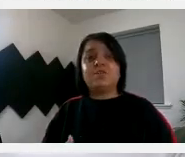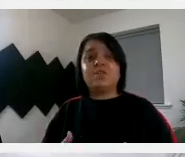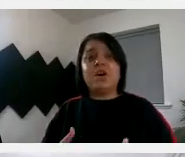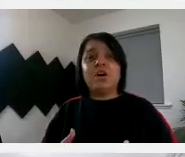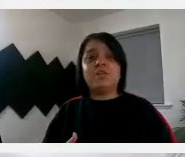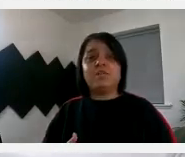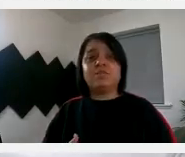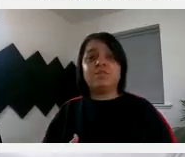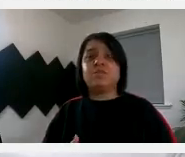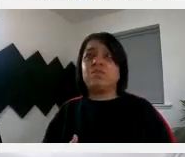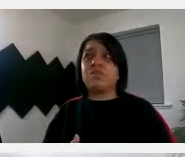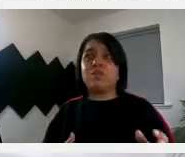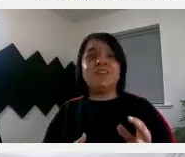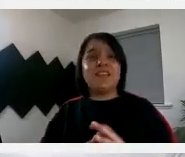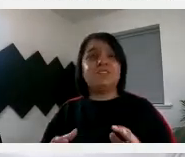About